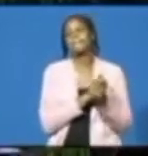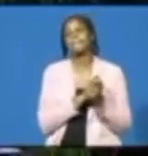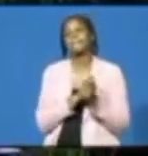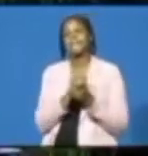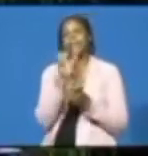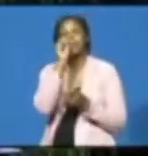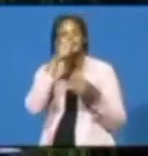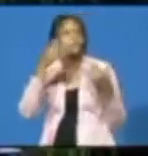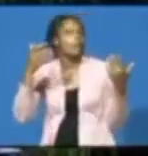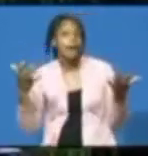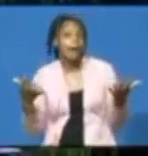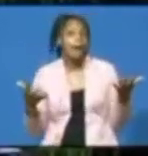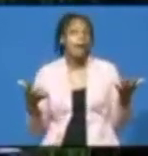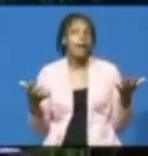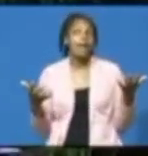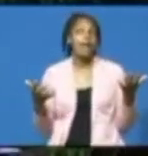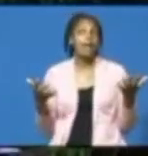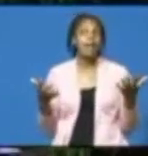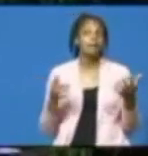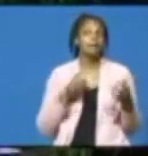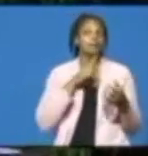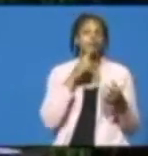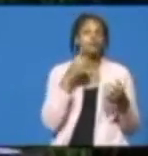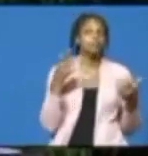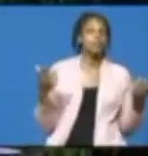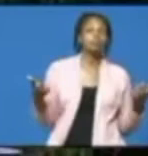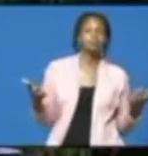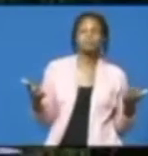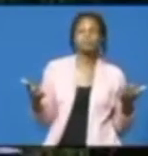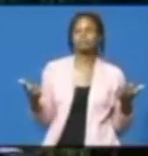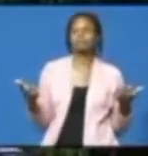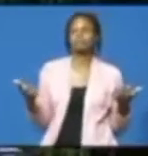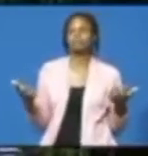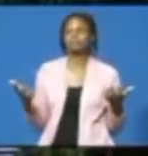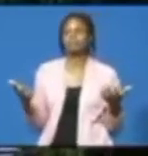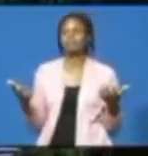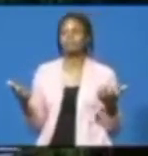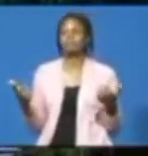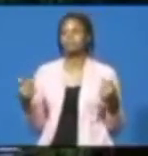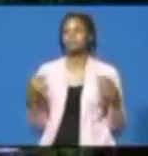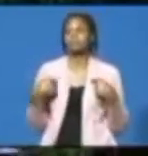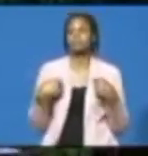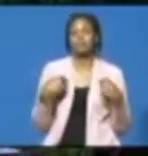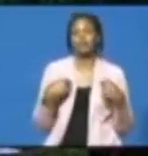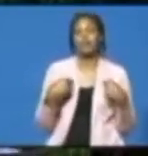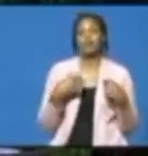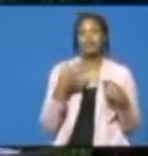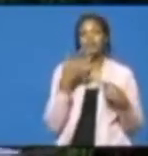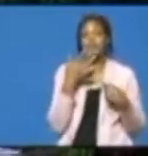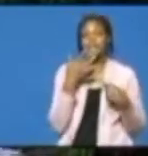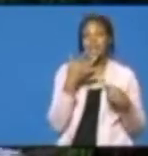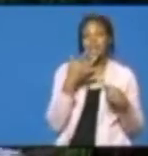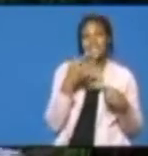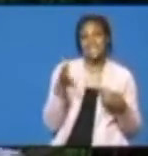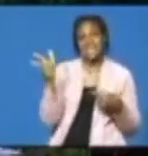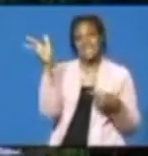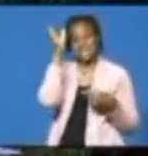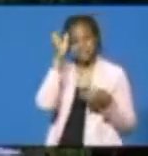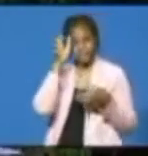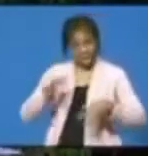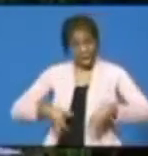Guess what? The truth of the matter is, I'd rather the devil be wrath with